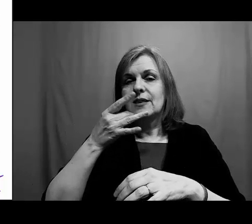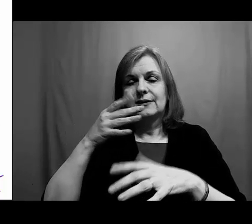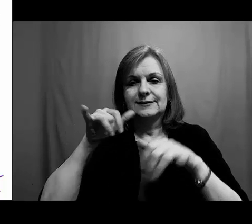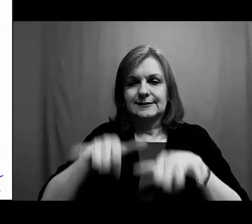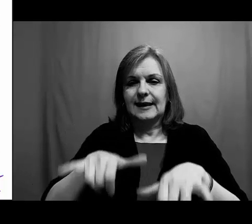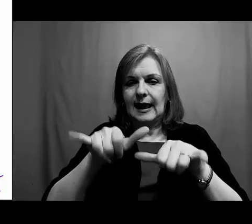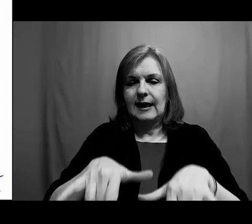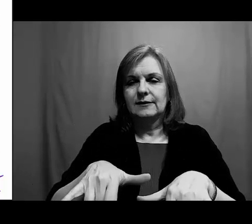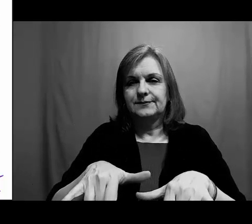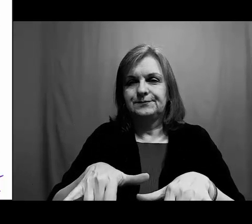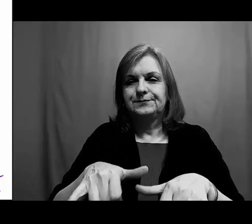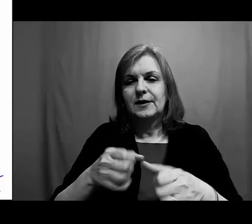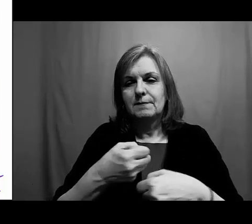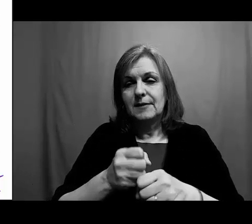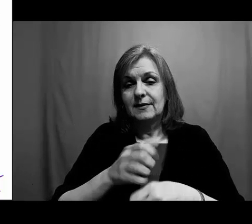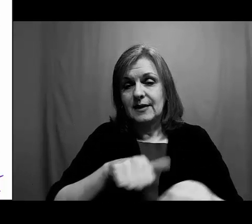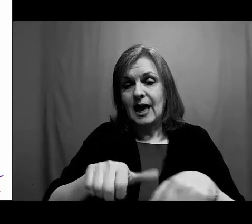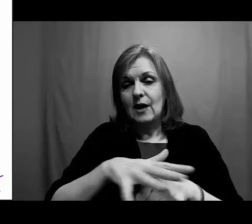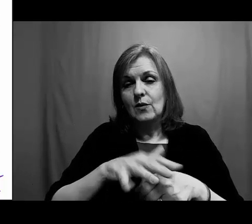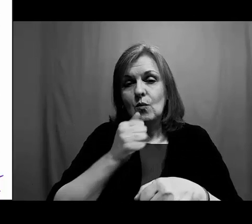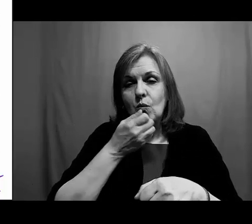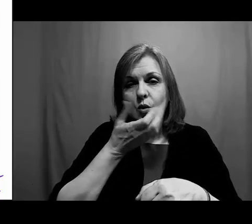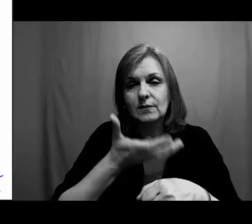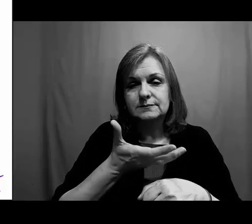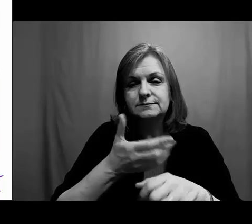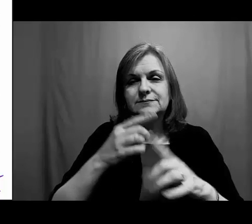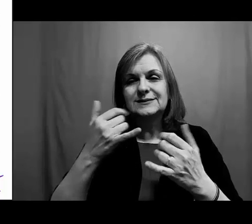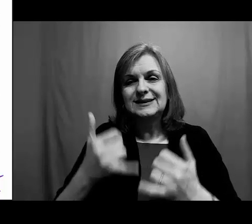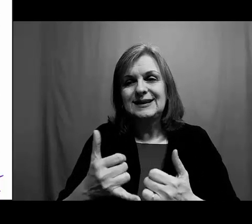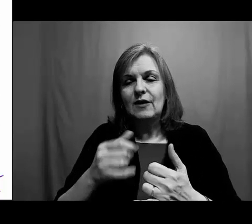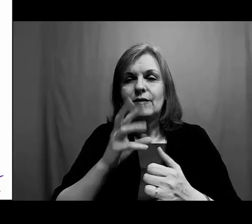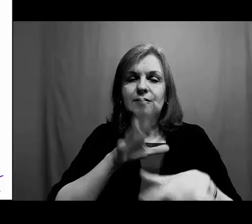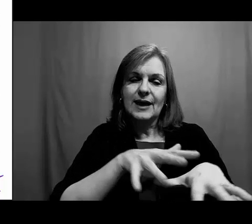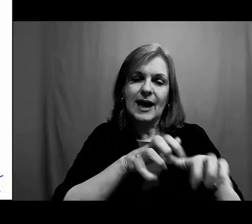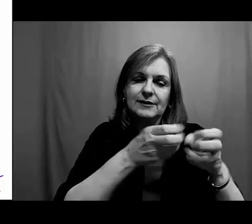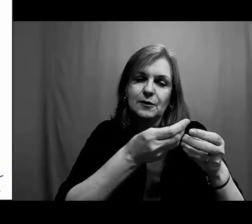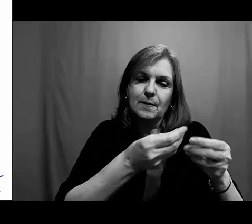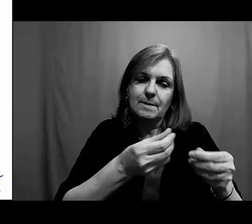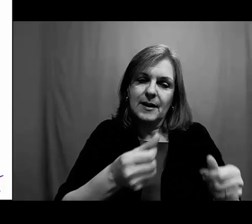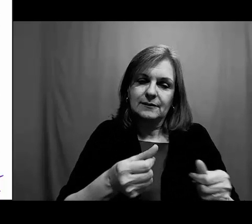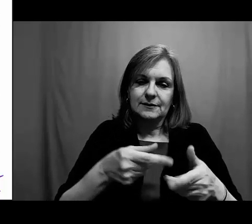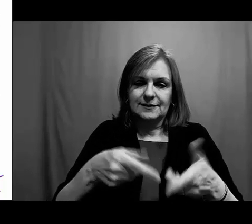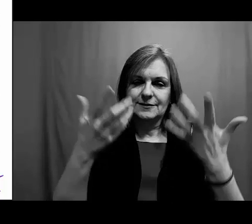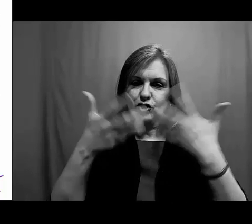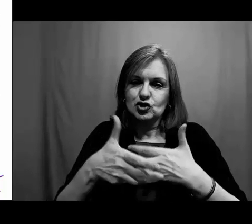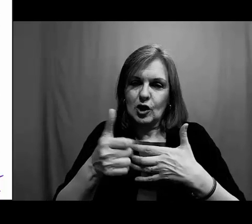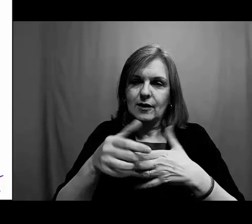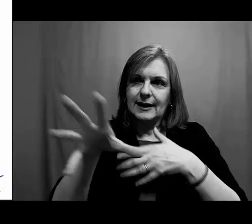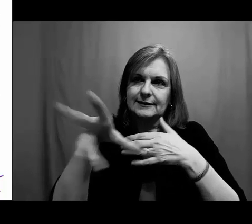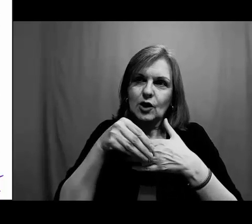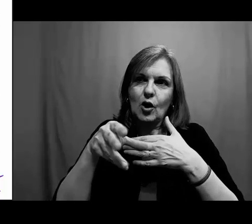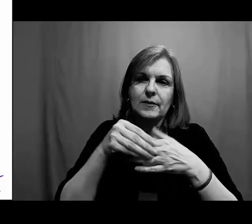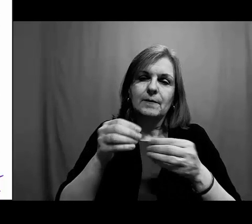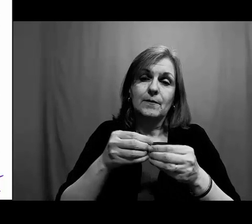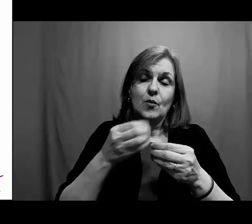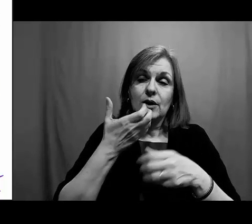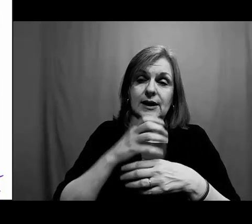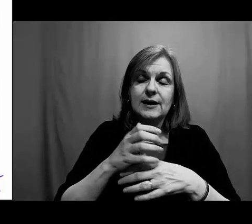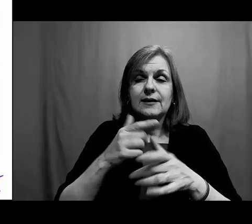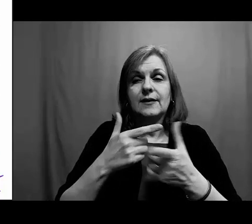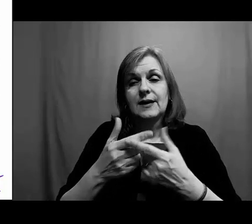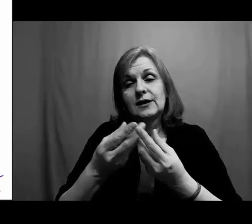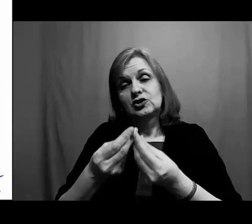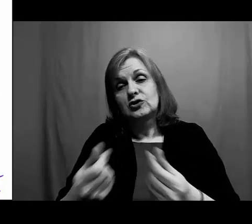stay in these areas. But what's happening now is with all this brown exposed, it's absorbing more heat, melting more glaciers, and the